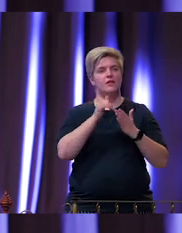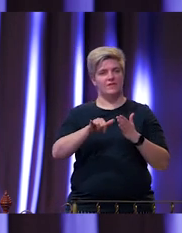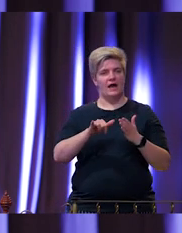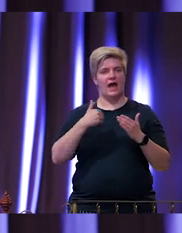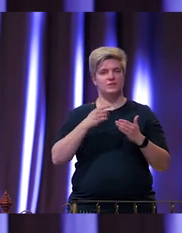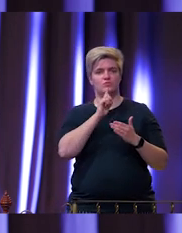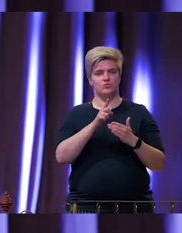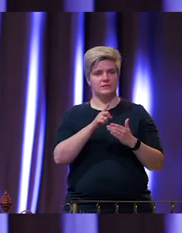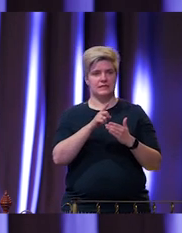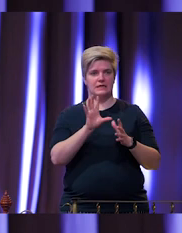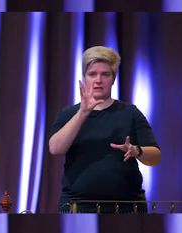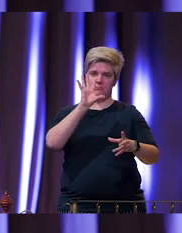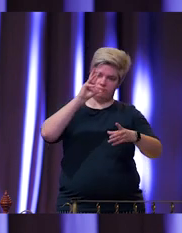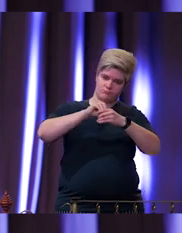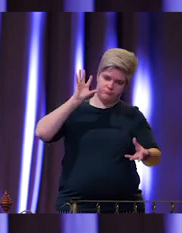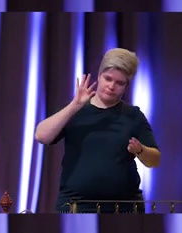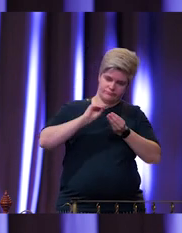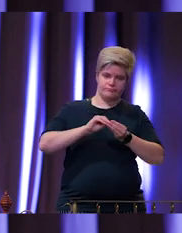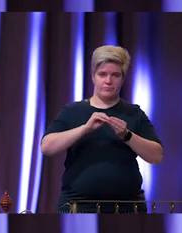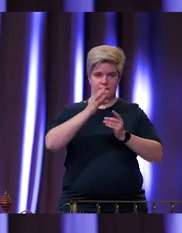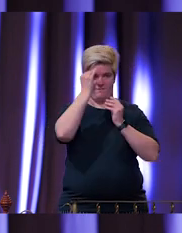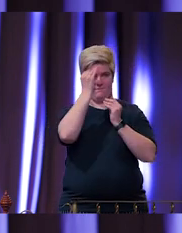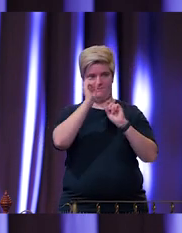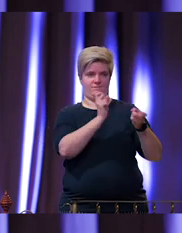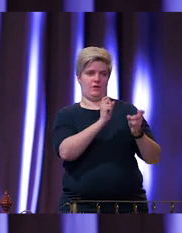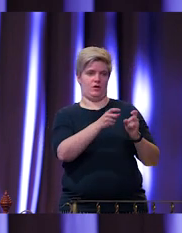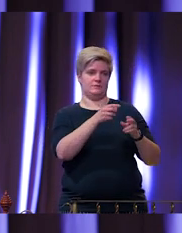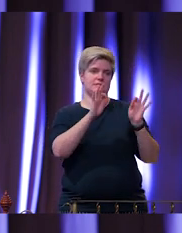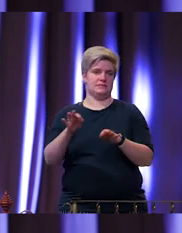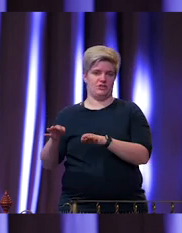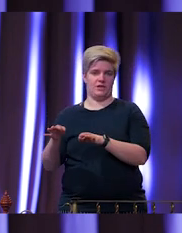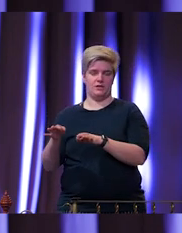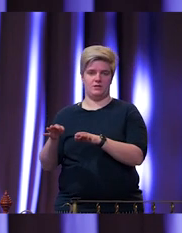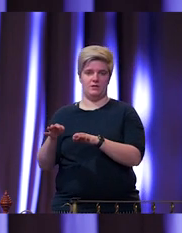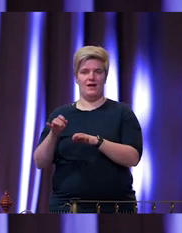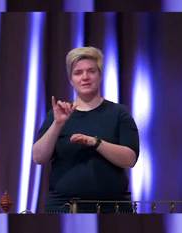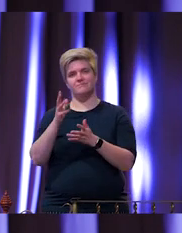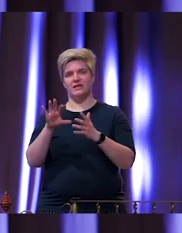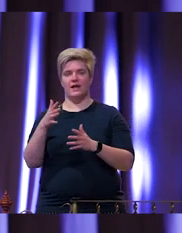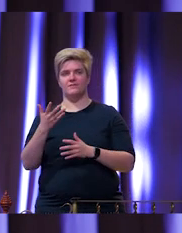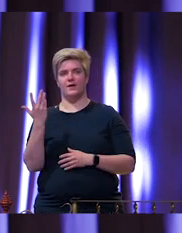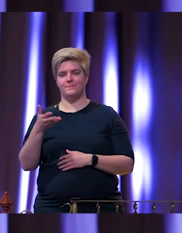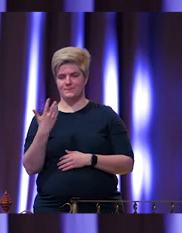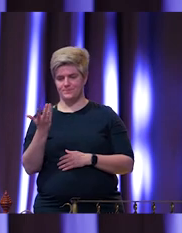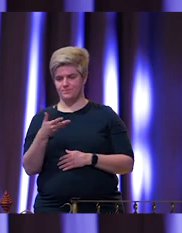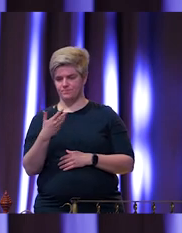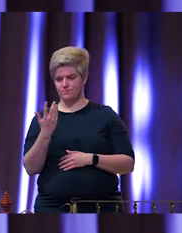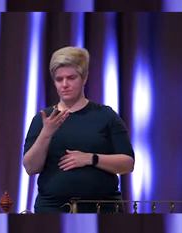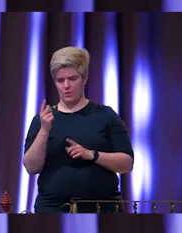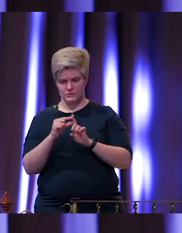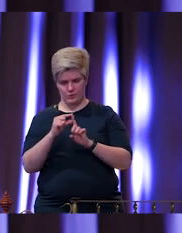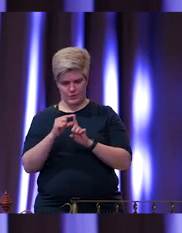really factored into, I think, philanthropic decision making as a kind of, what is the word I'm looking